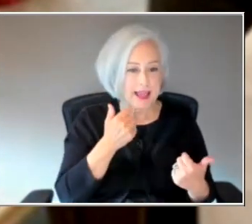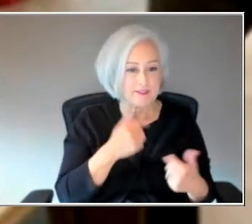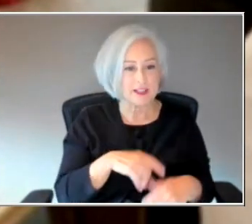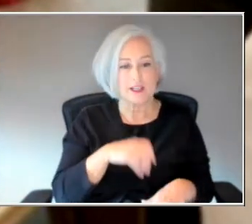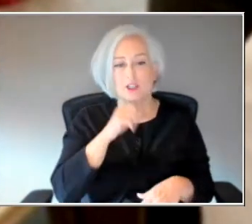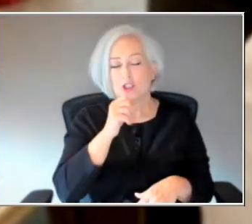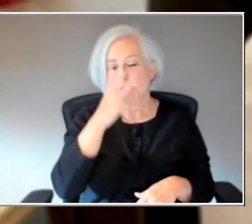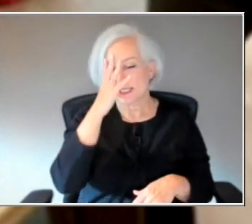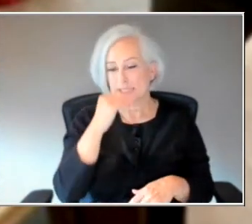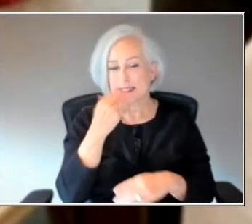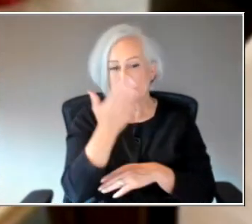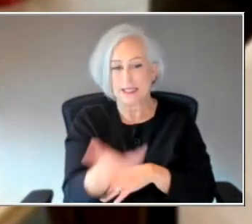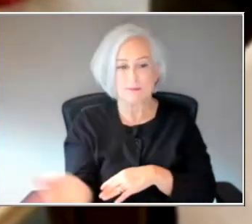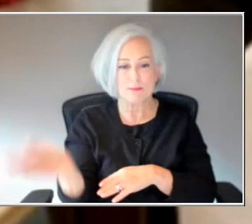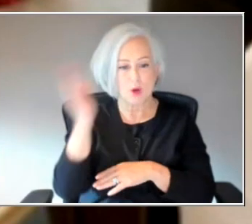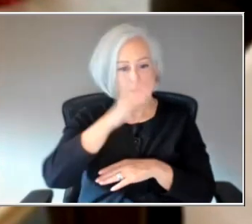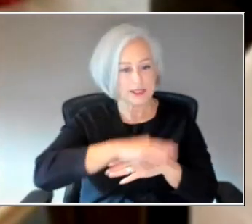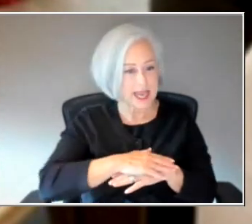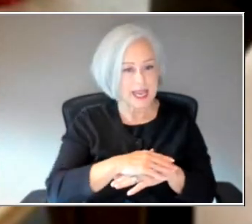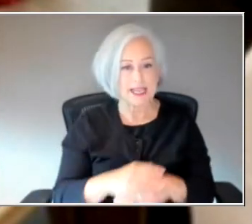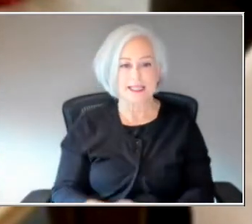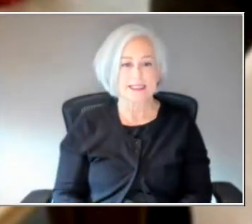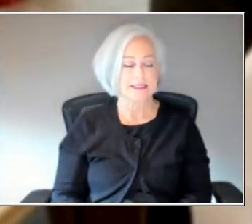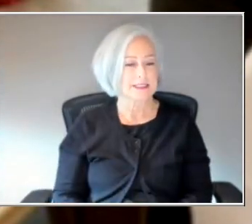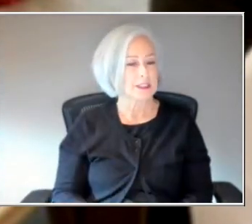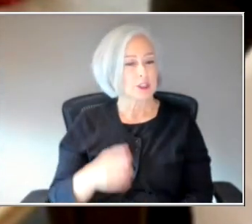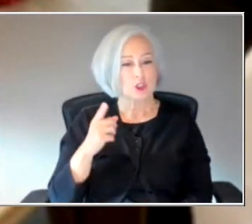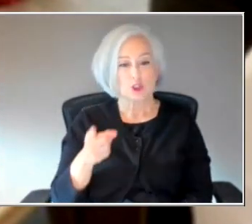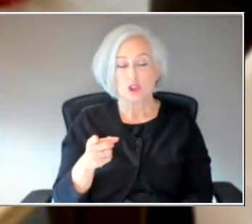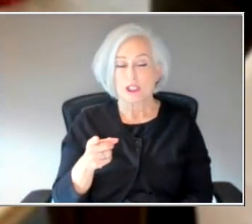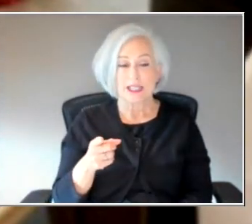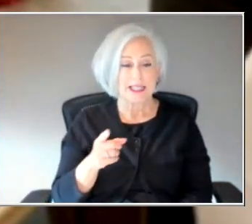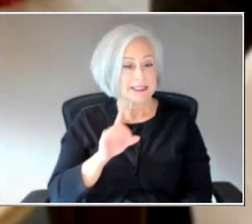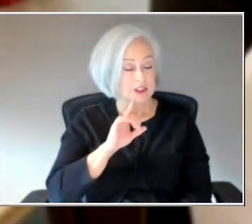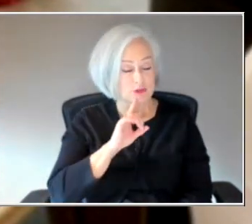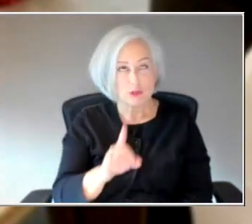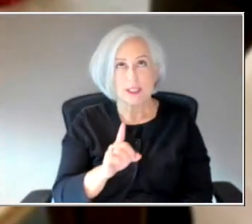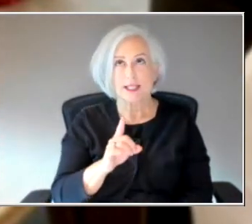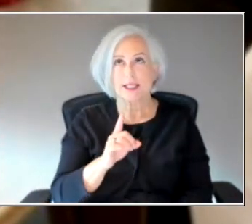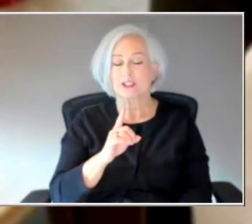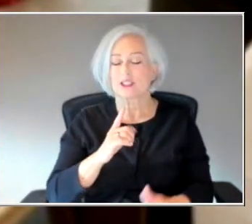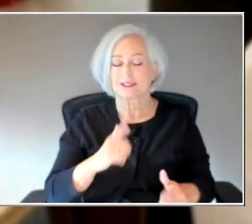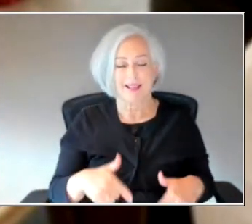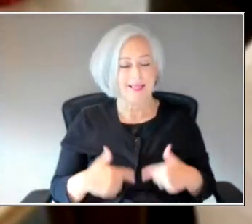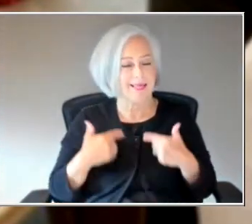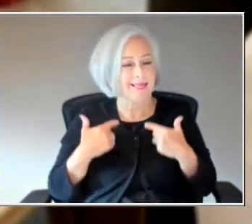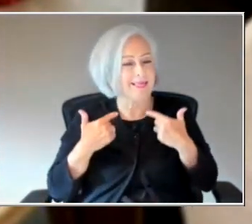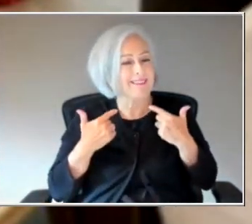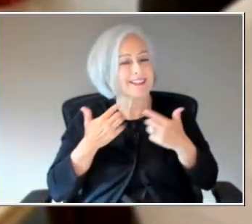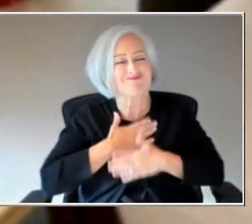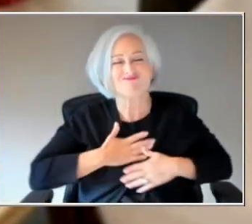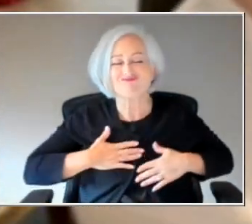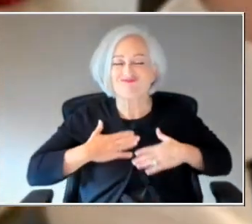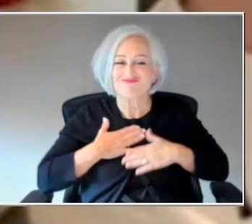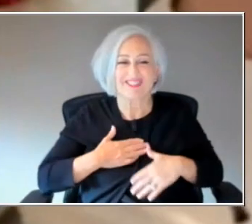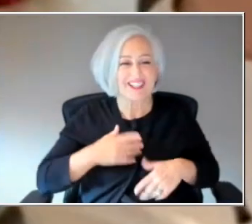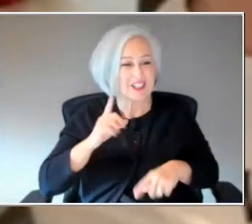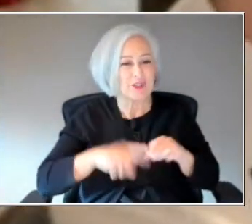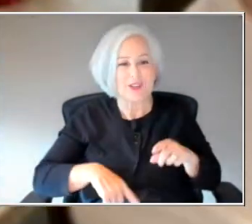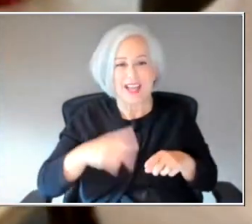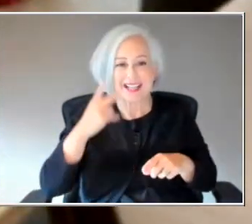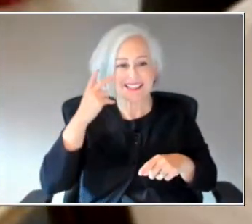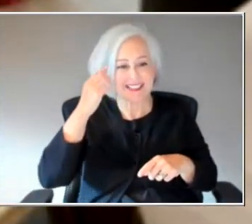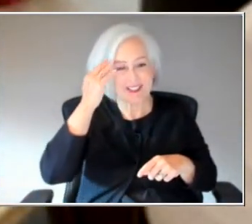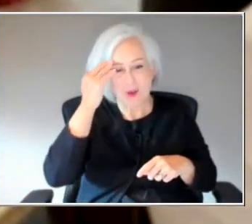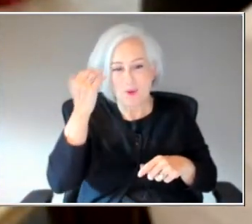from being exhausted. She's really just living so nicely, and you couldn't tell anything's even wrong with her